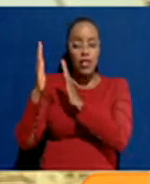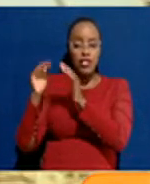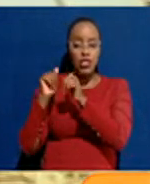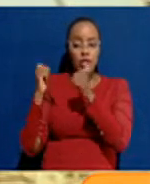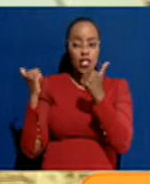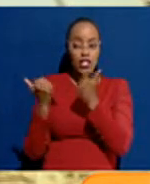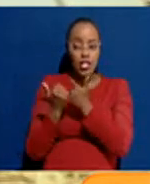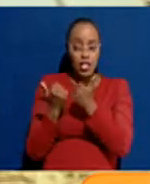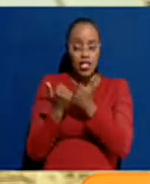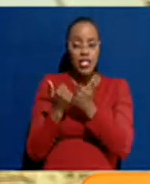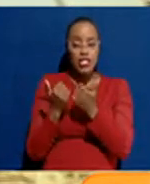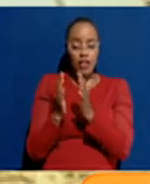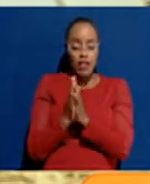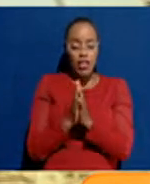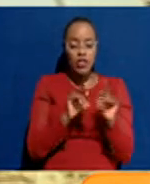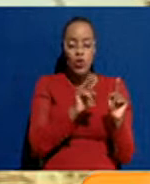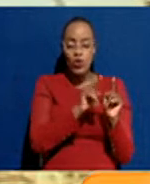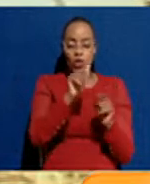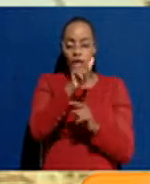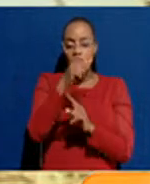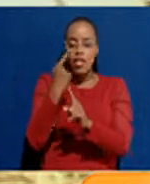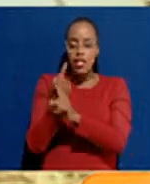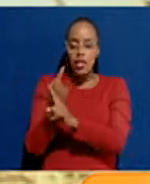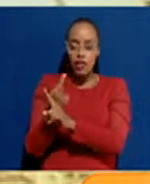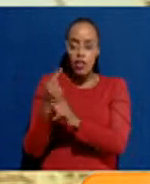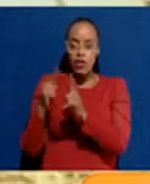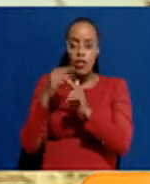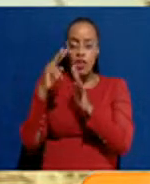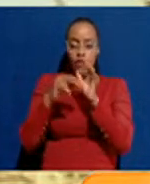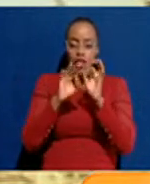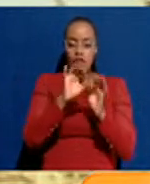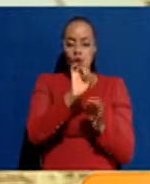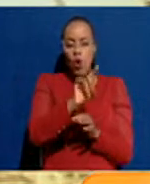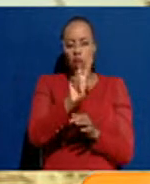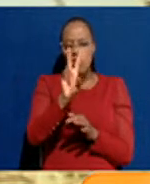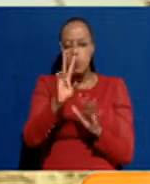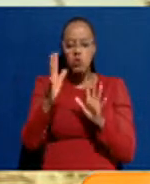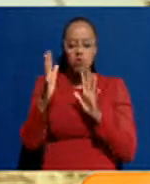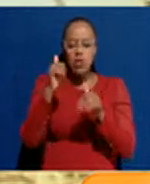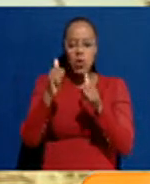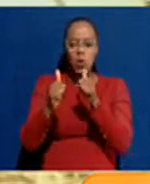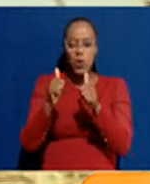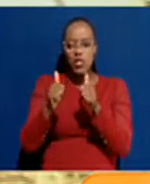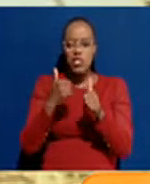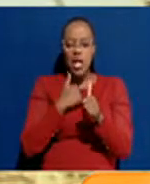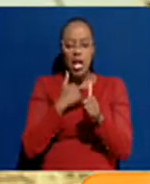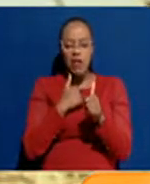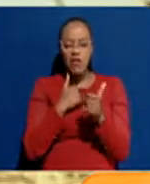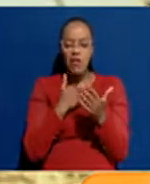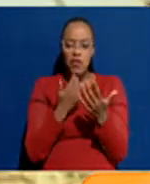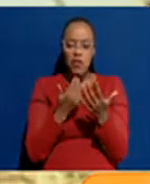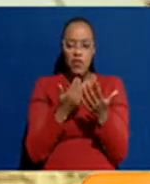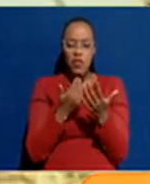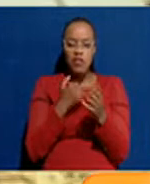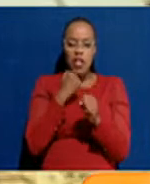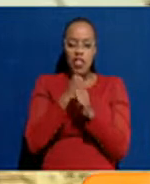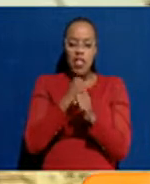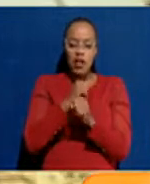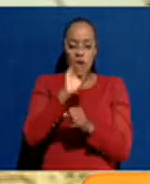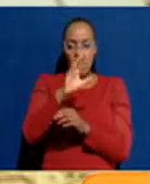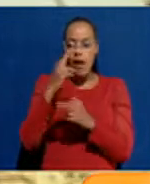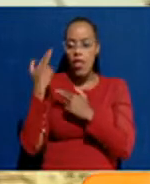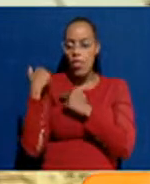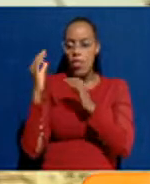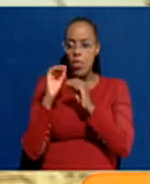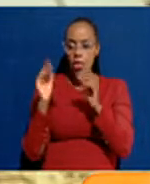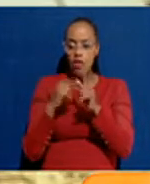and all the other agencies, arms of the government, to weed out if there are one or two who are not, doing their role, they are